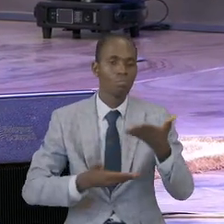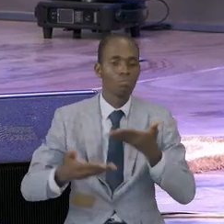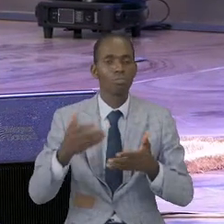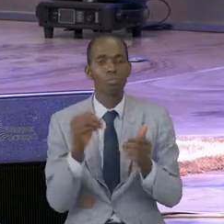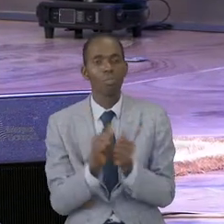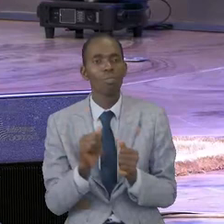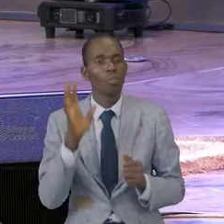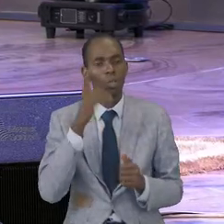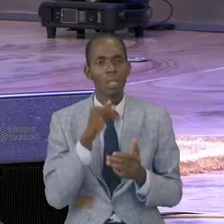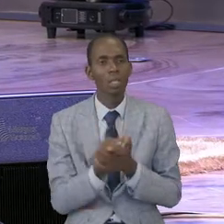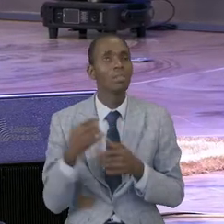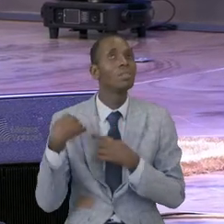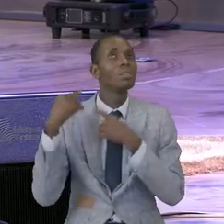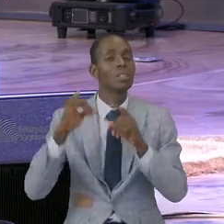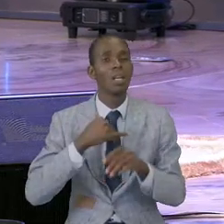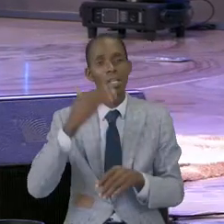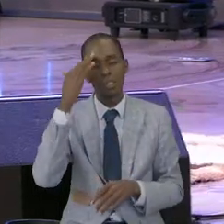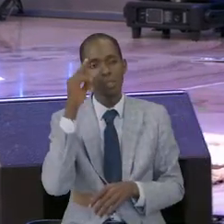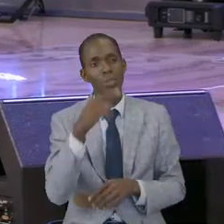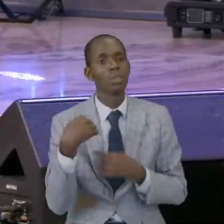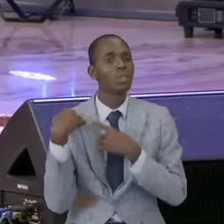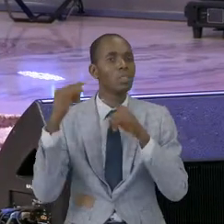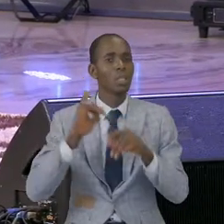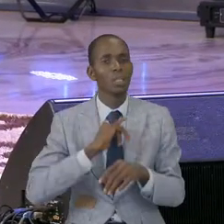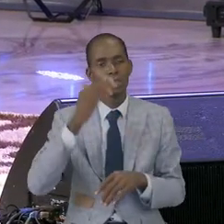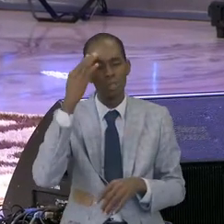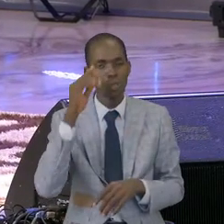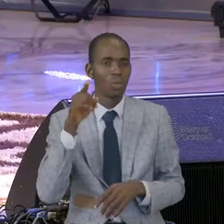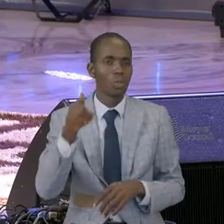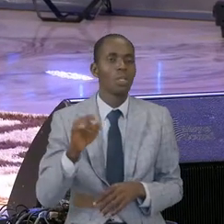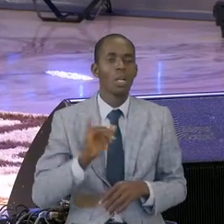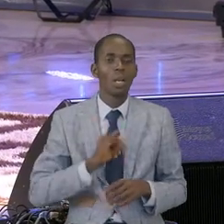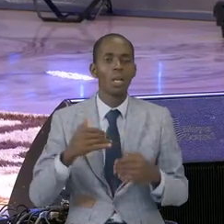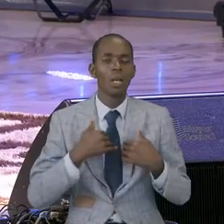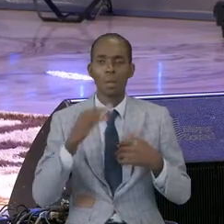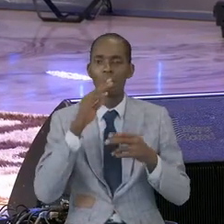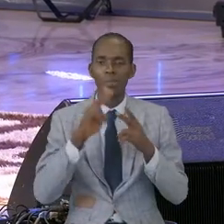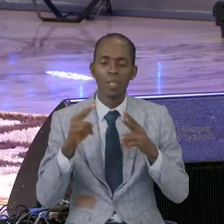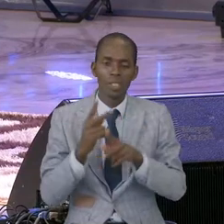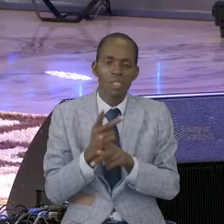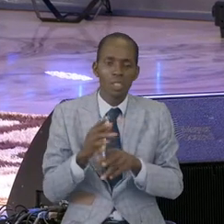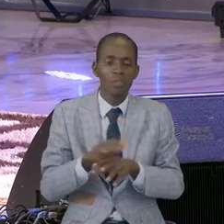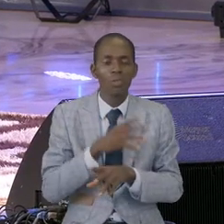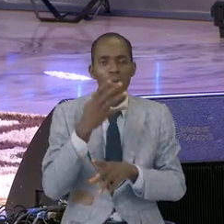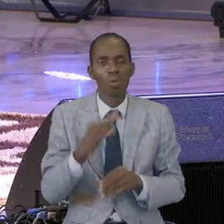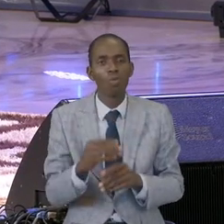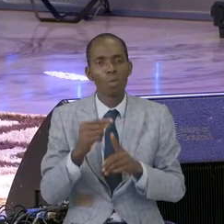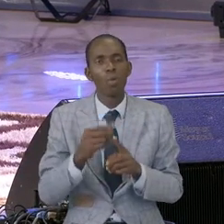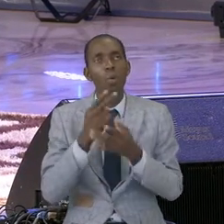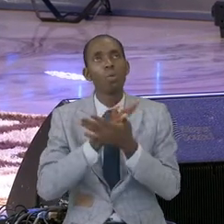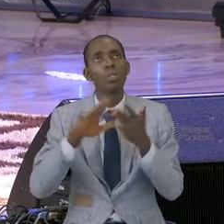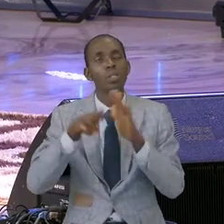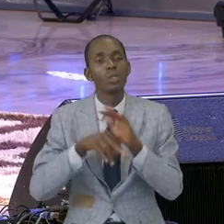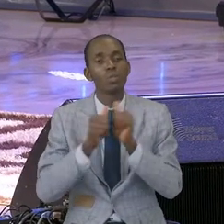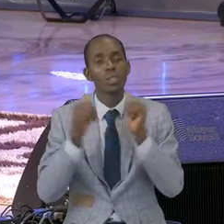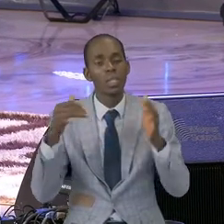say, since I knew him, since I knew her, I've been very conscious of holiness, without which no man shall see